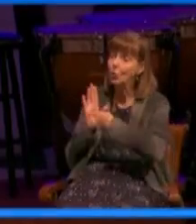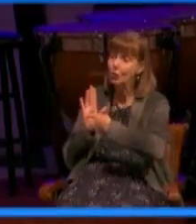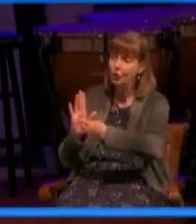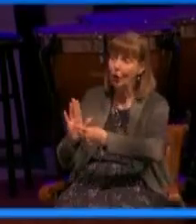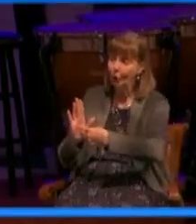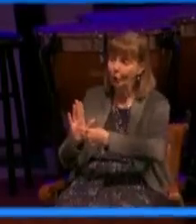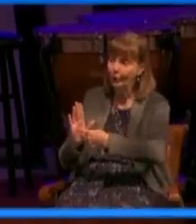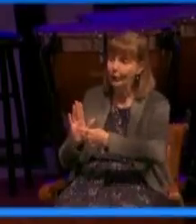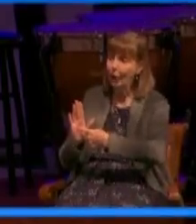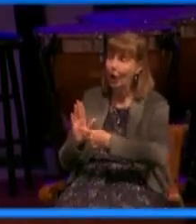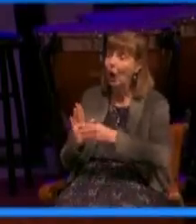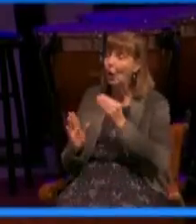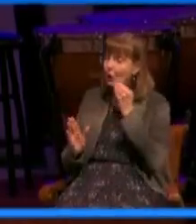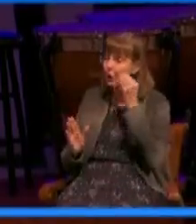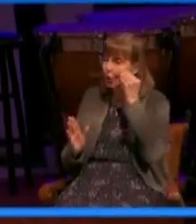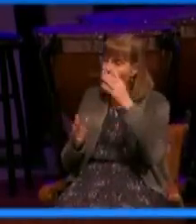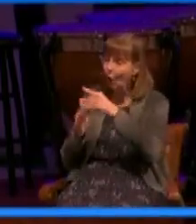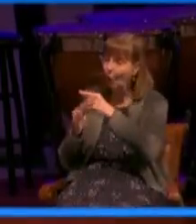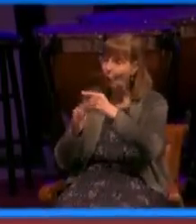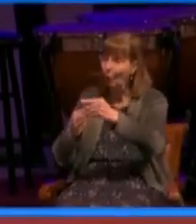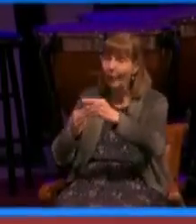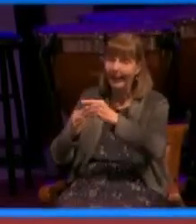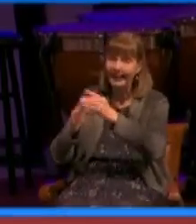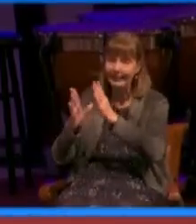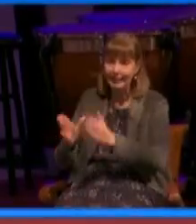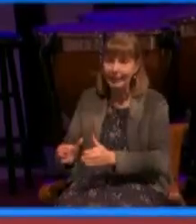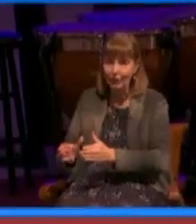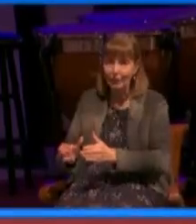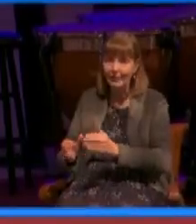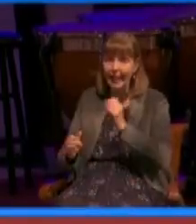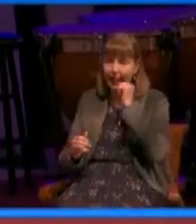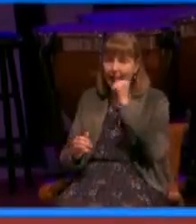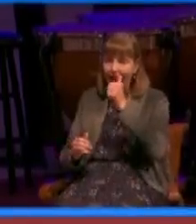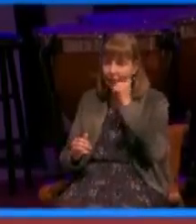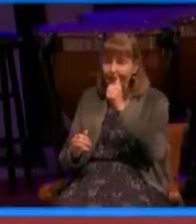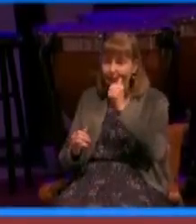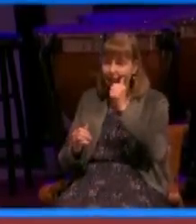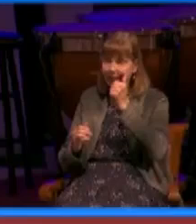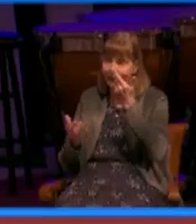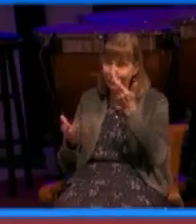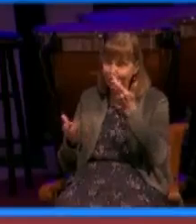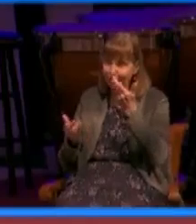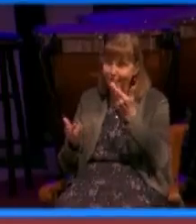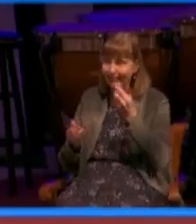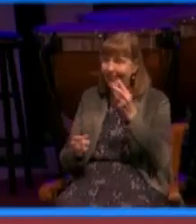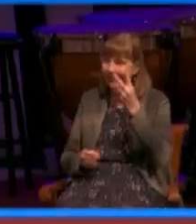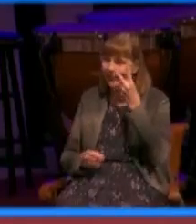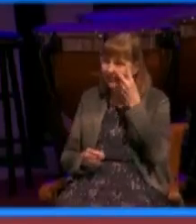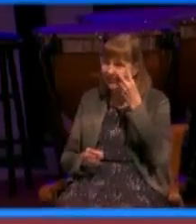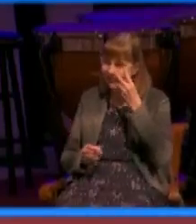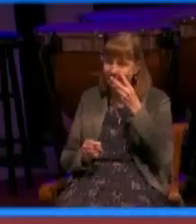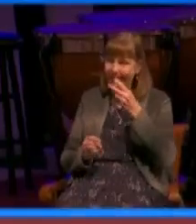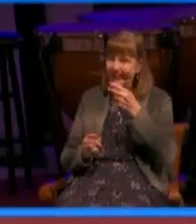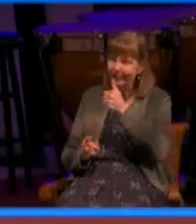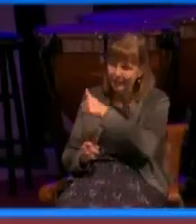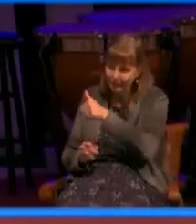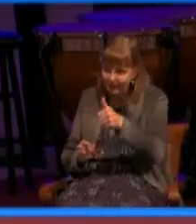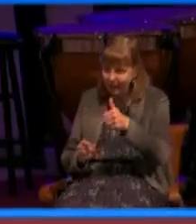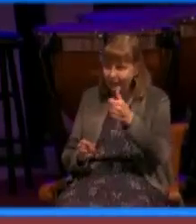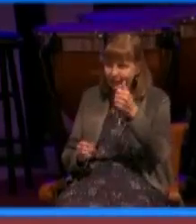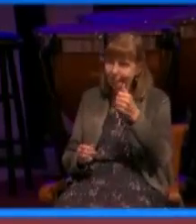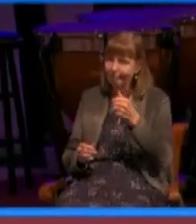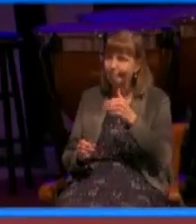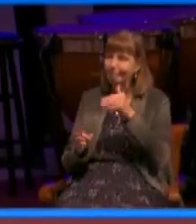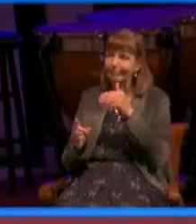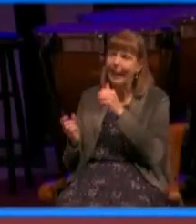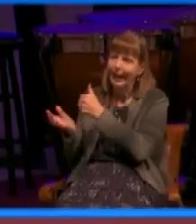every day when they see themselves, they are to remind themselves that they are walking in obedience with the Lord. And